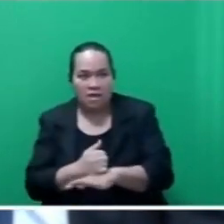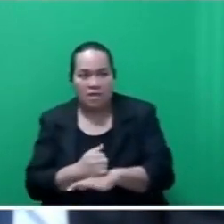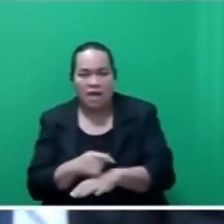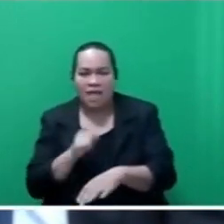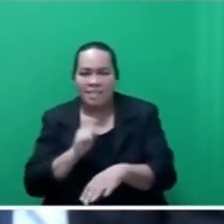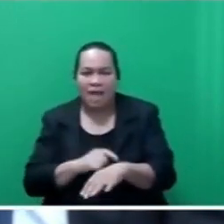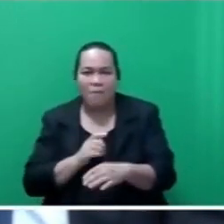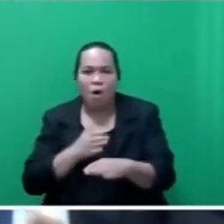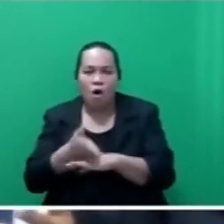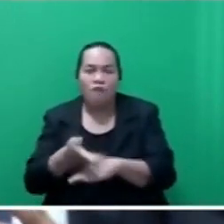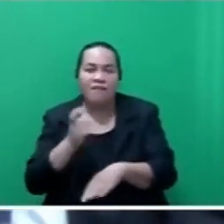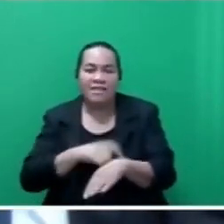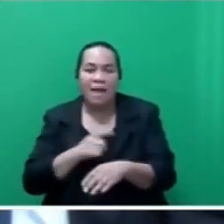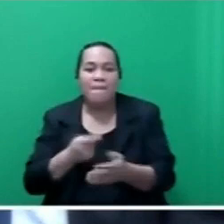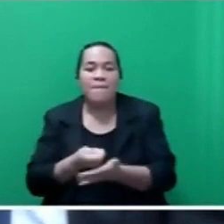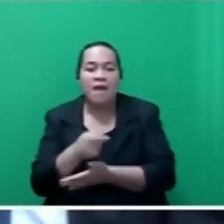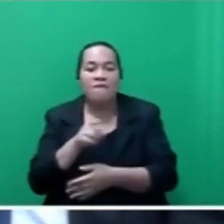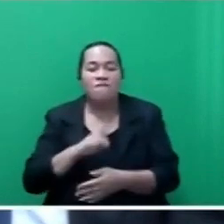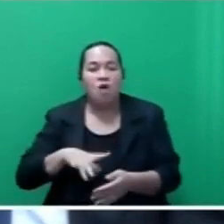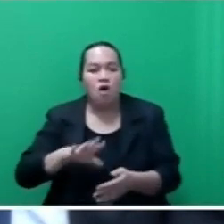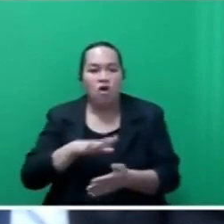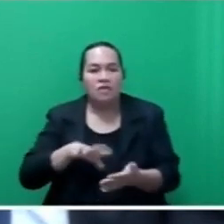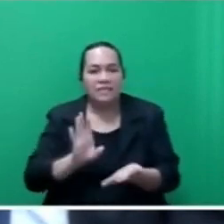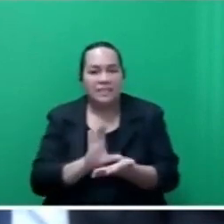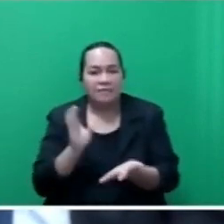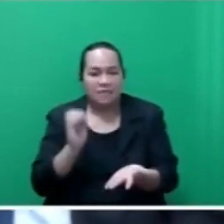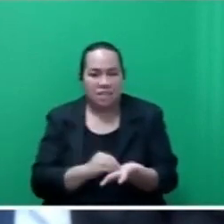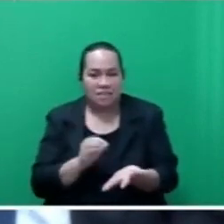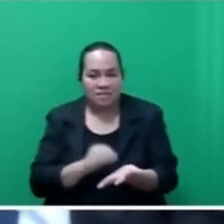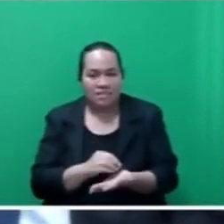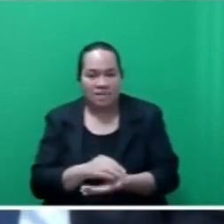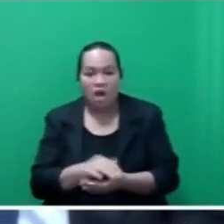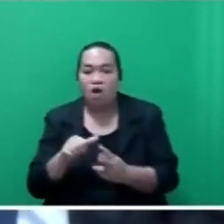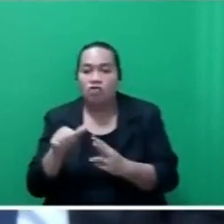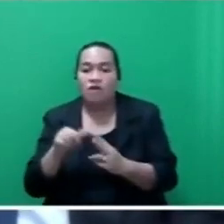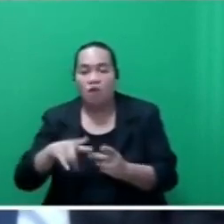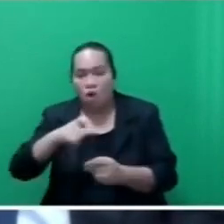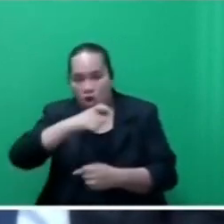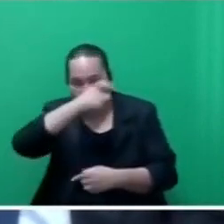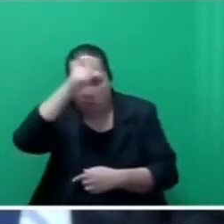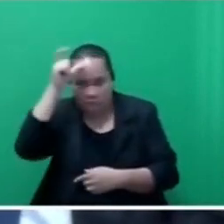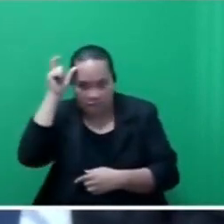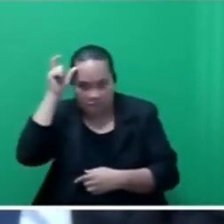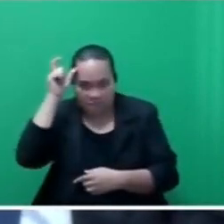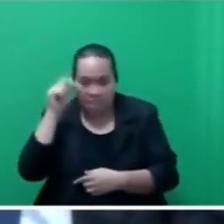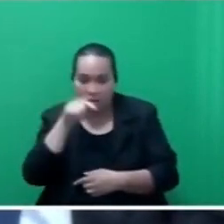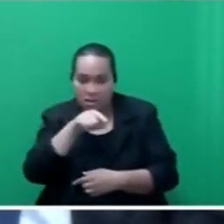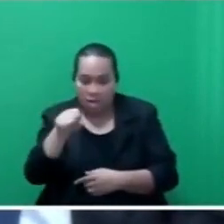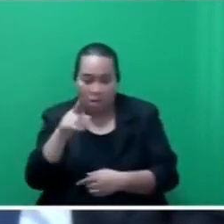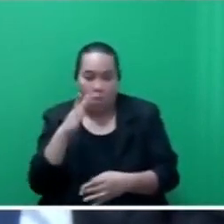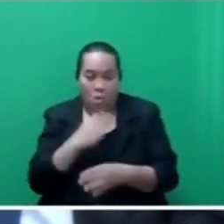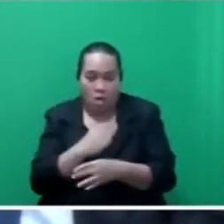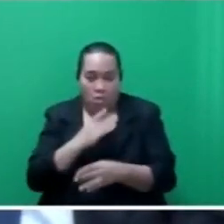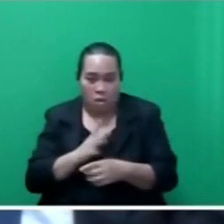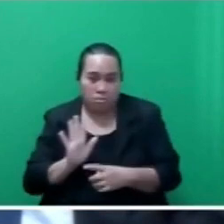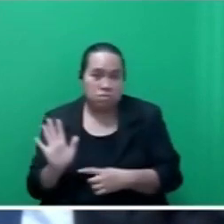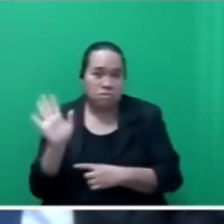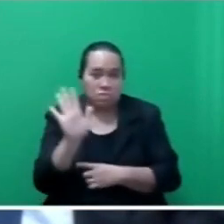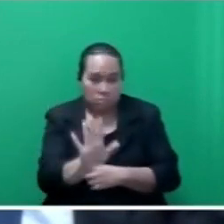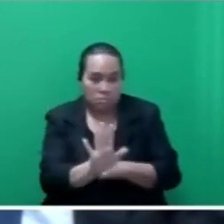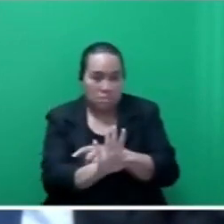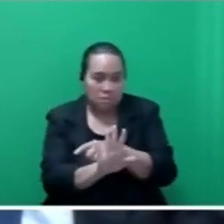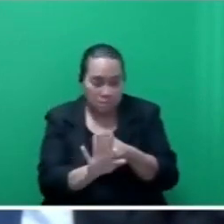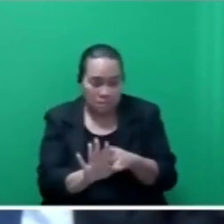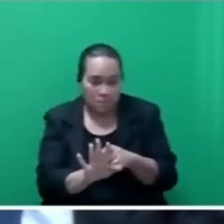overtime pay for all civil servants and Band E and for the nurses. They have been at the front line. They are the